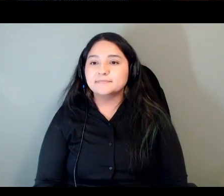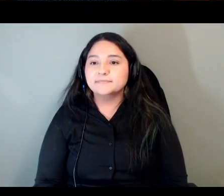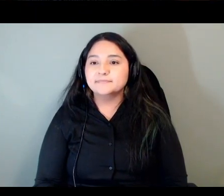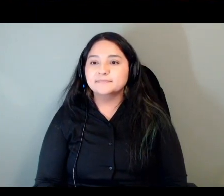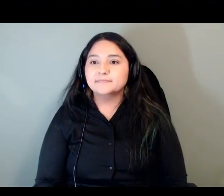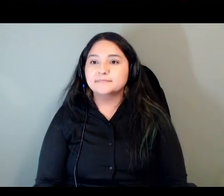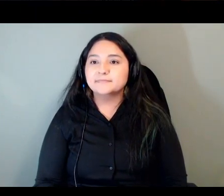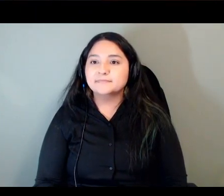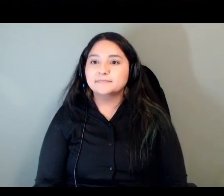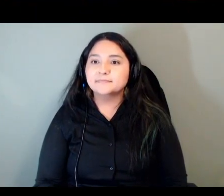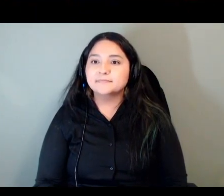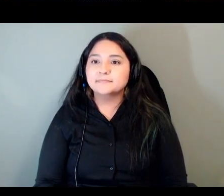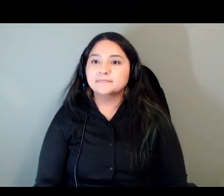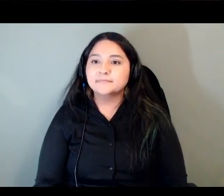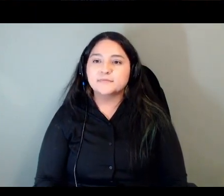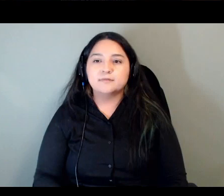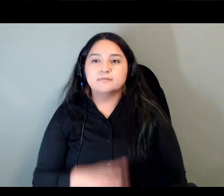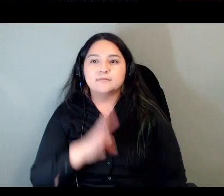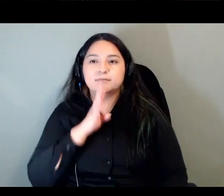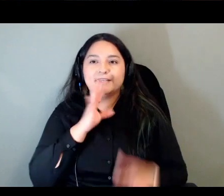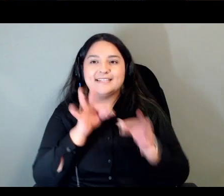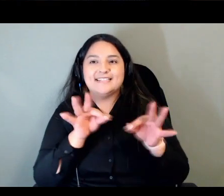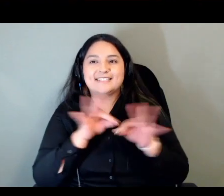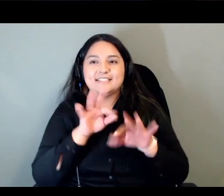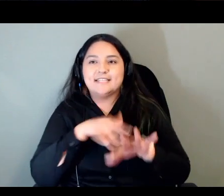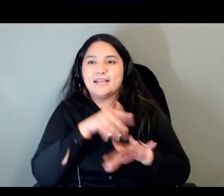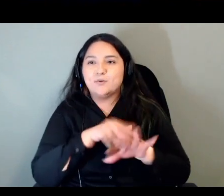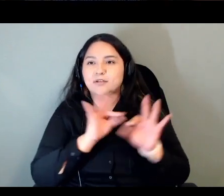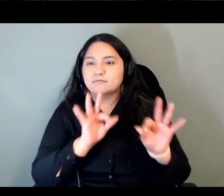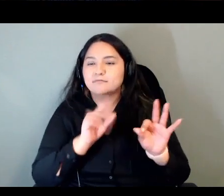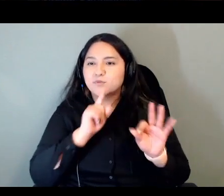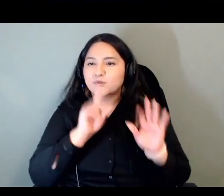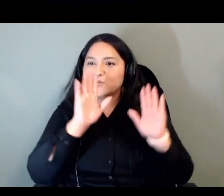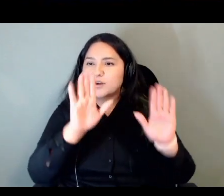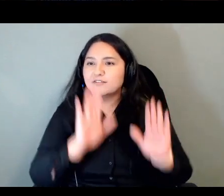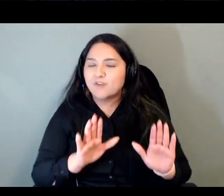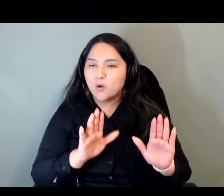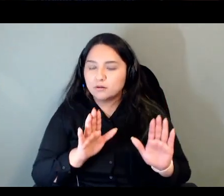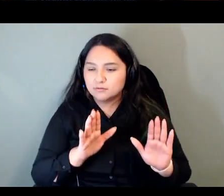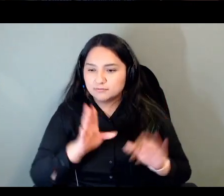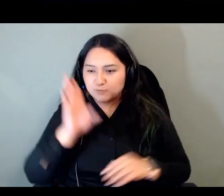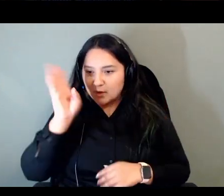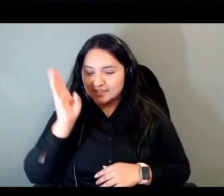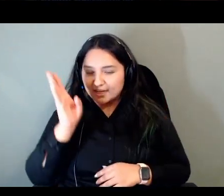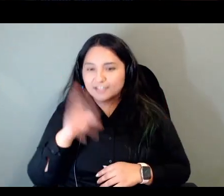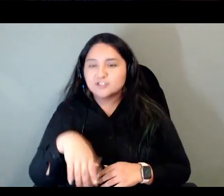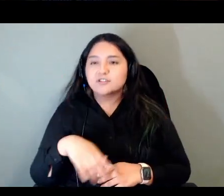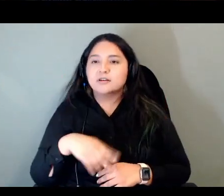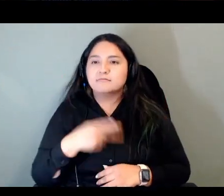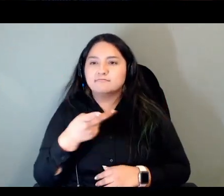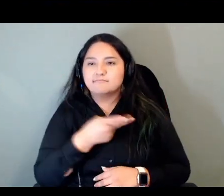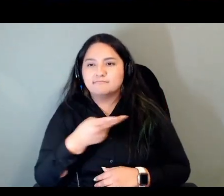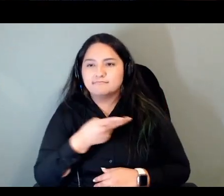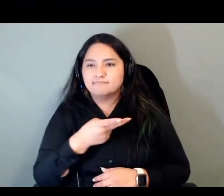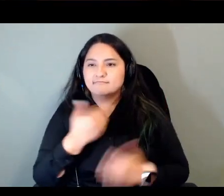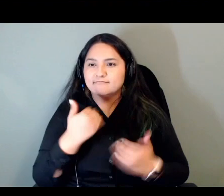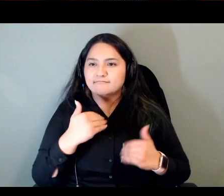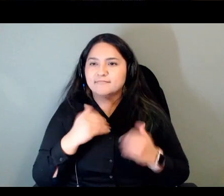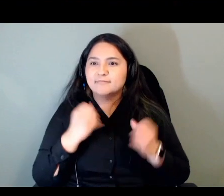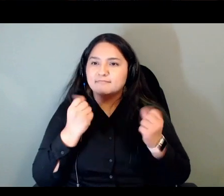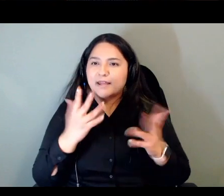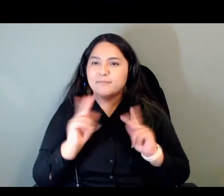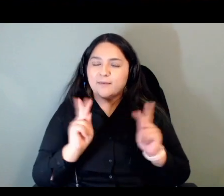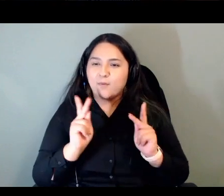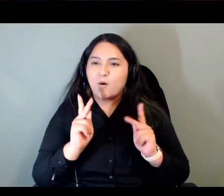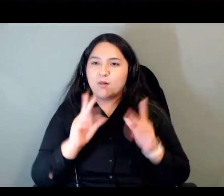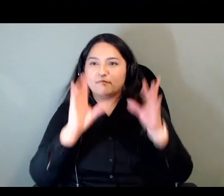Yakoke Hachimeni Lee. That was a wonderful presentation. Heather and Olivia, you're getting lots of love in the